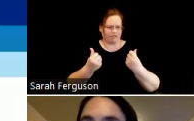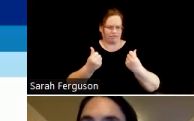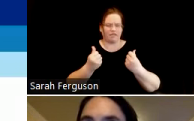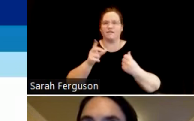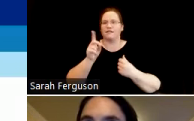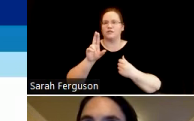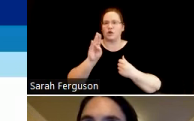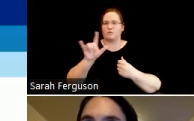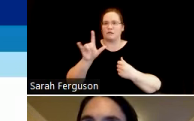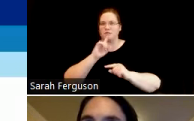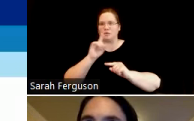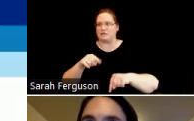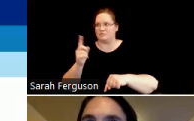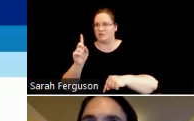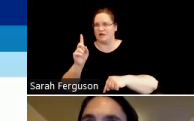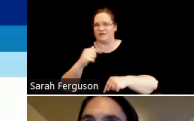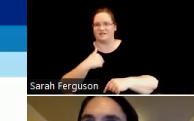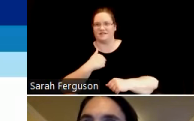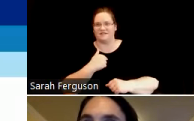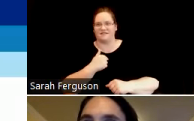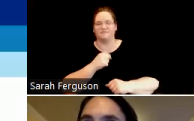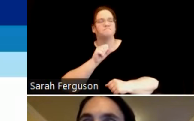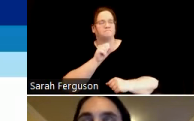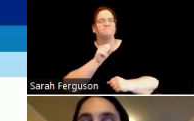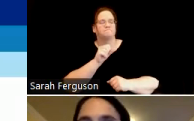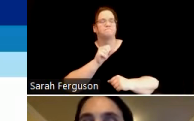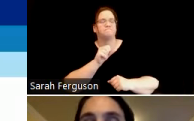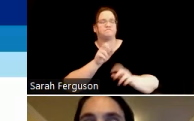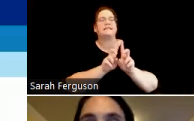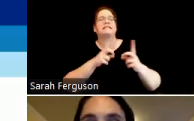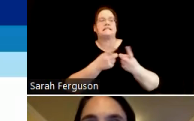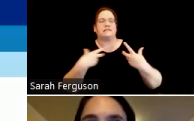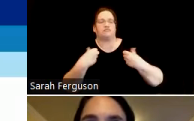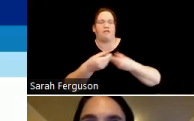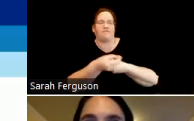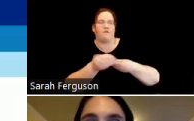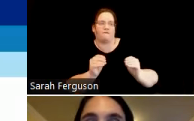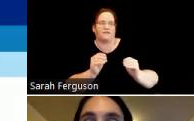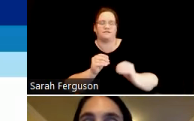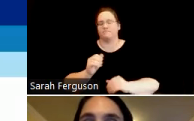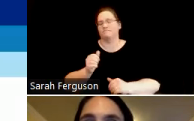have to step in and tell me where you can call to get that. Your district health office. District health office. Yep. Mm-hmm. So,